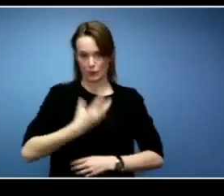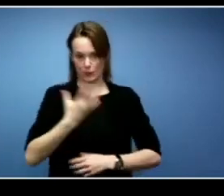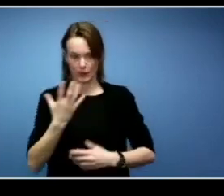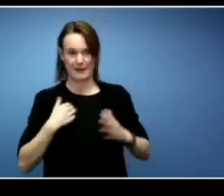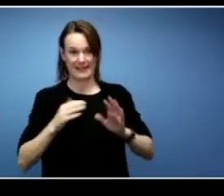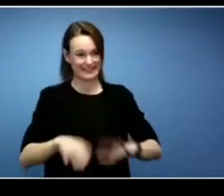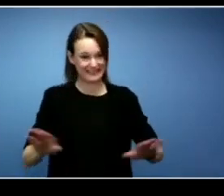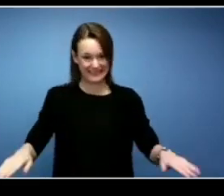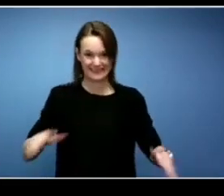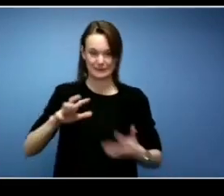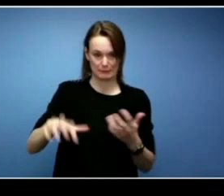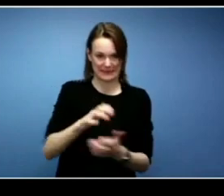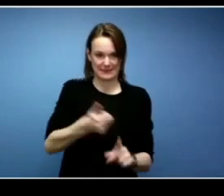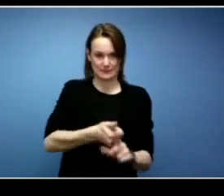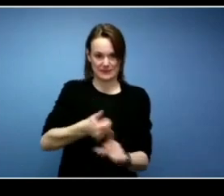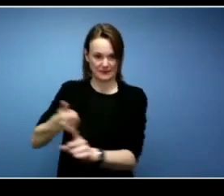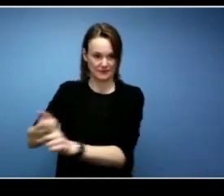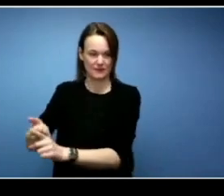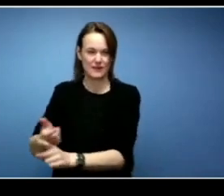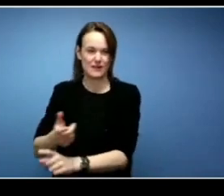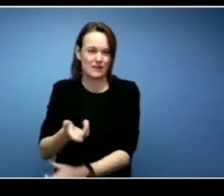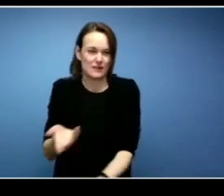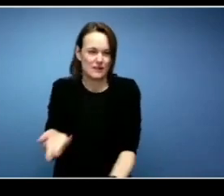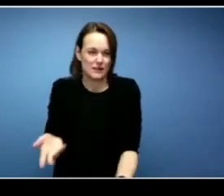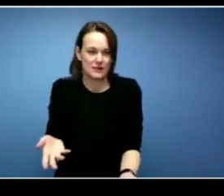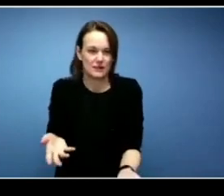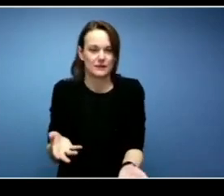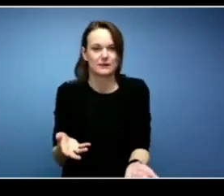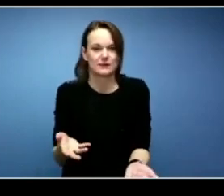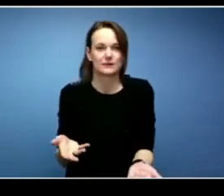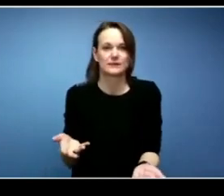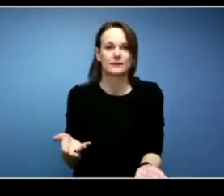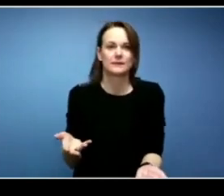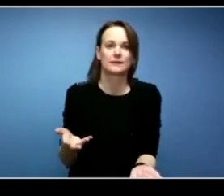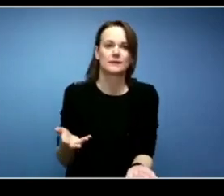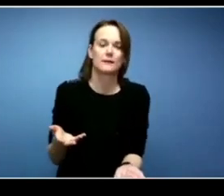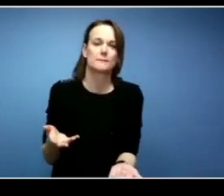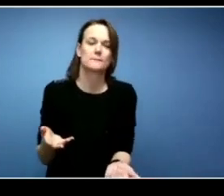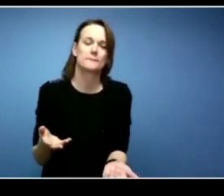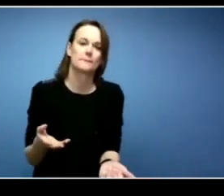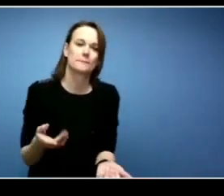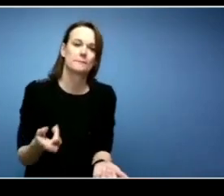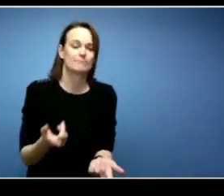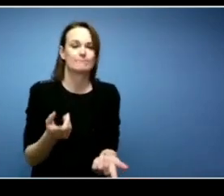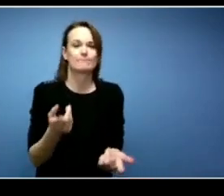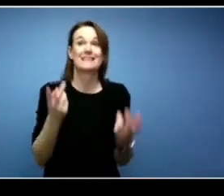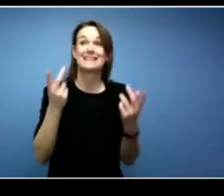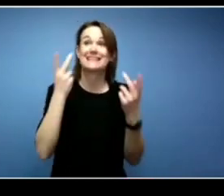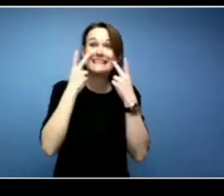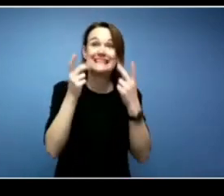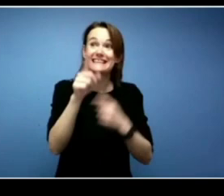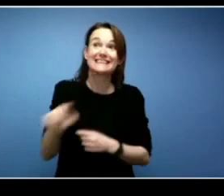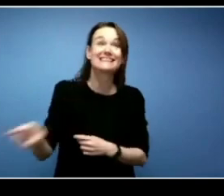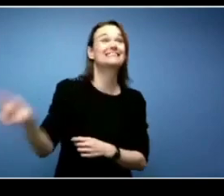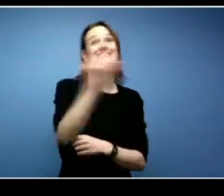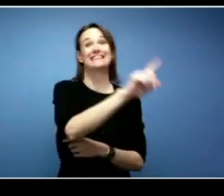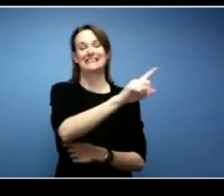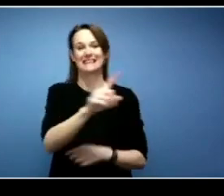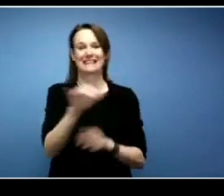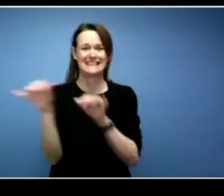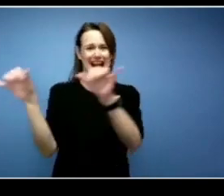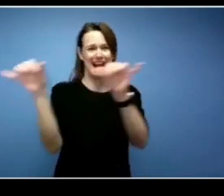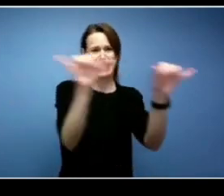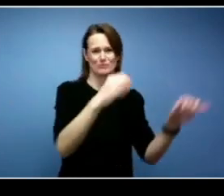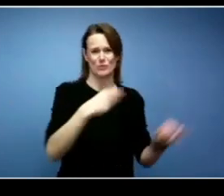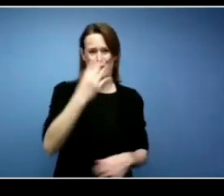go to school and they're all exposed to one type of imagery. So